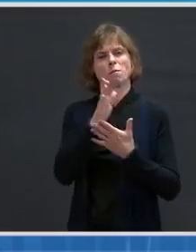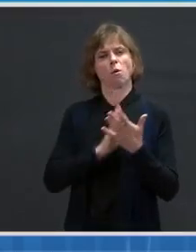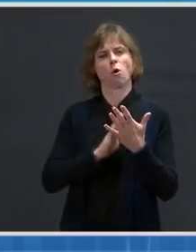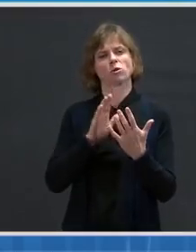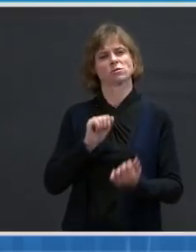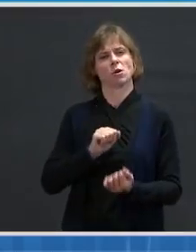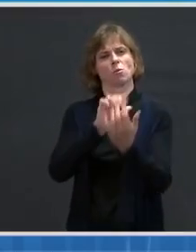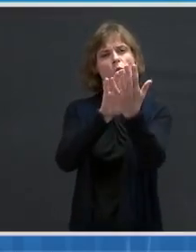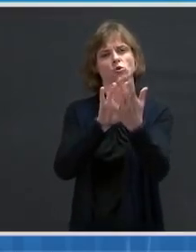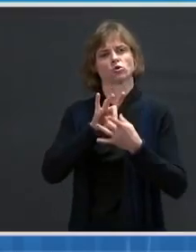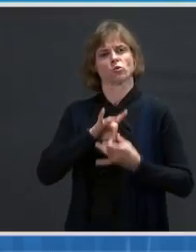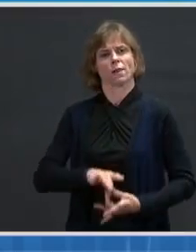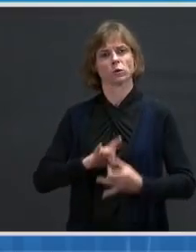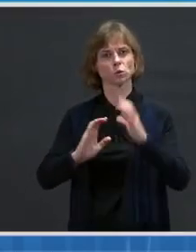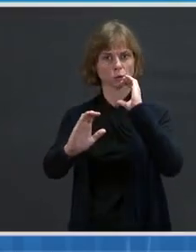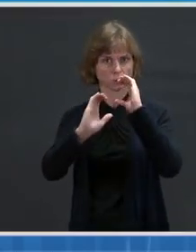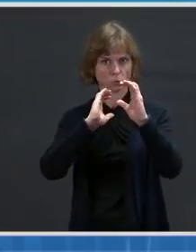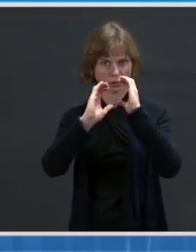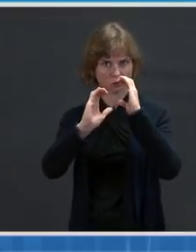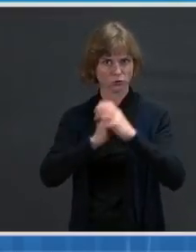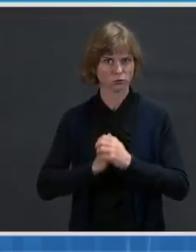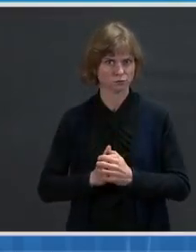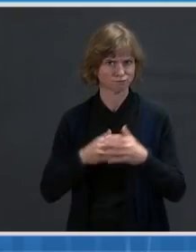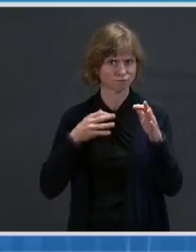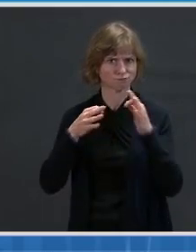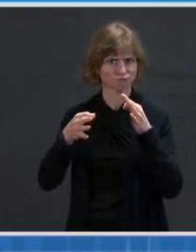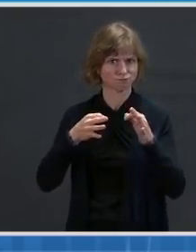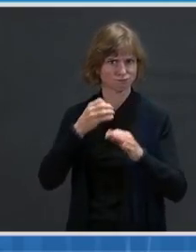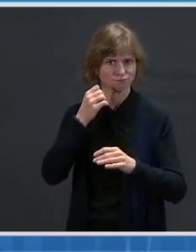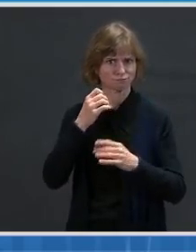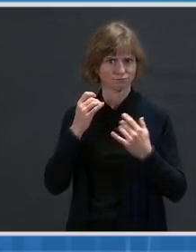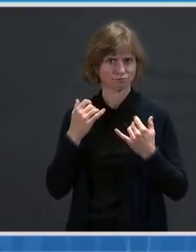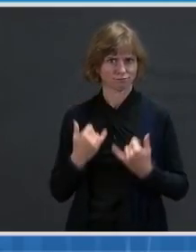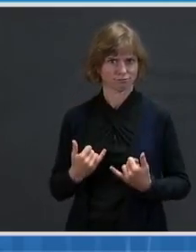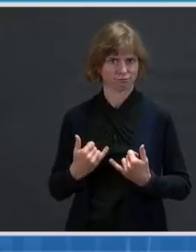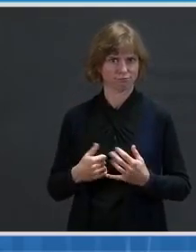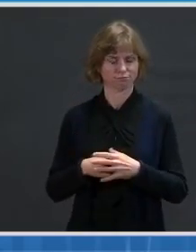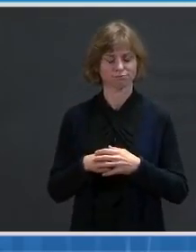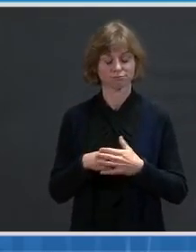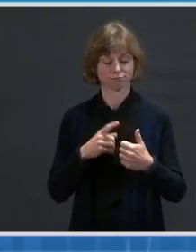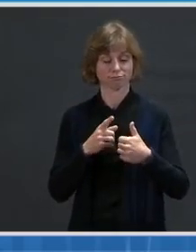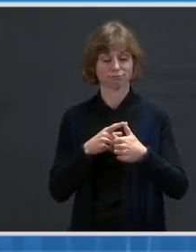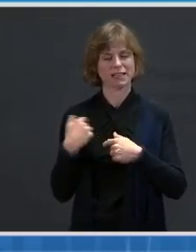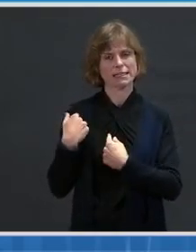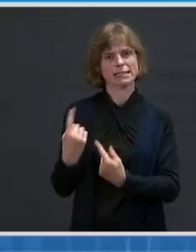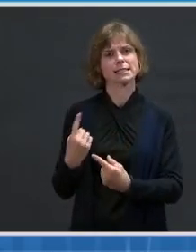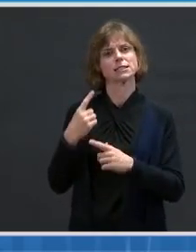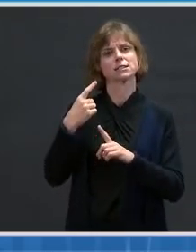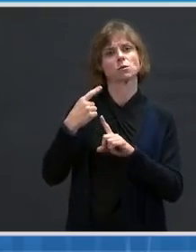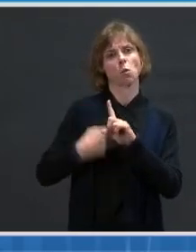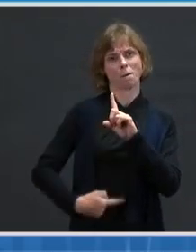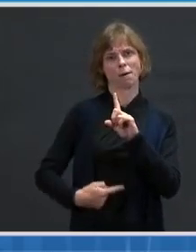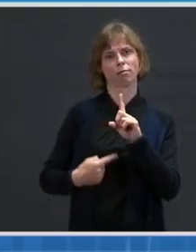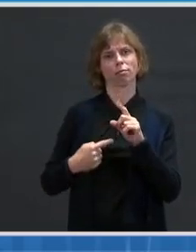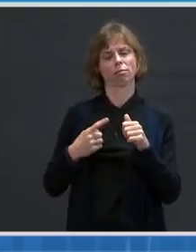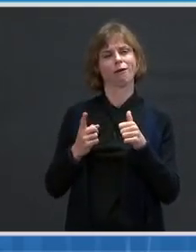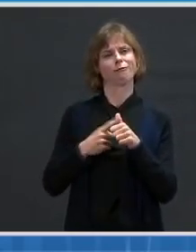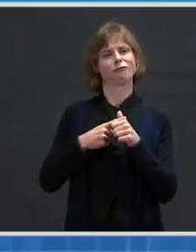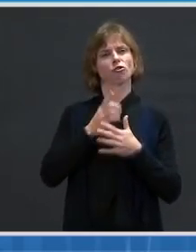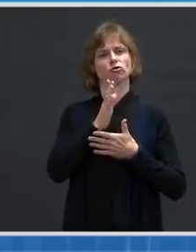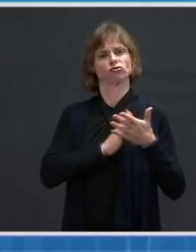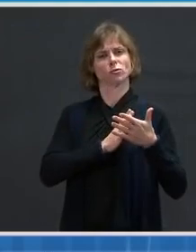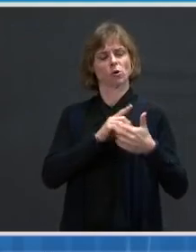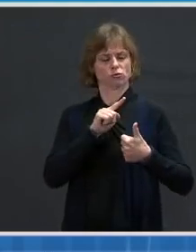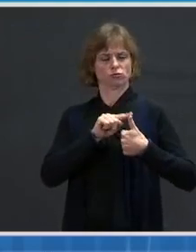to communication. For the last month, we've been in the first stage of this work. That first stage